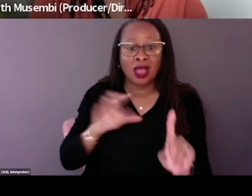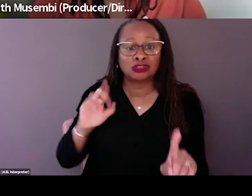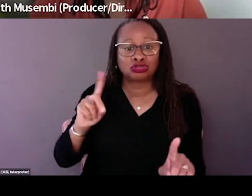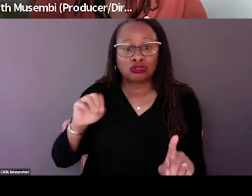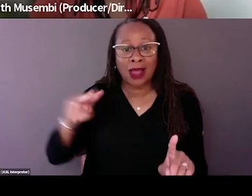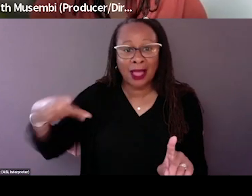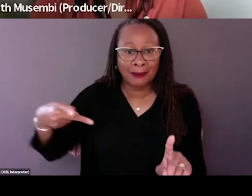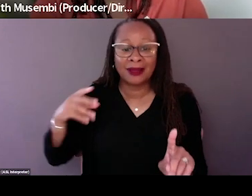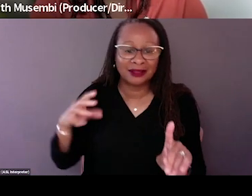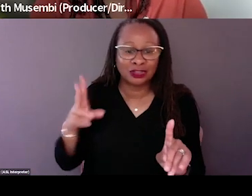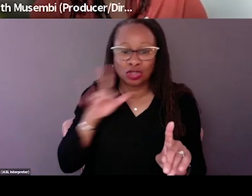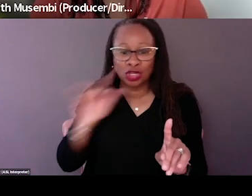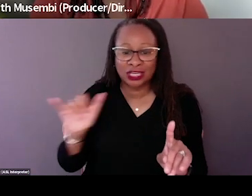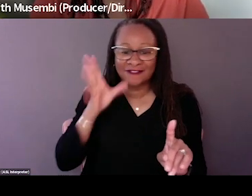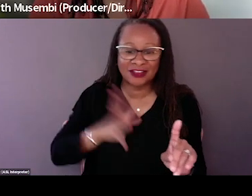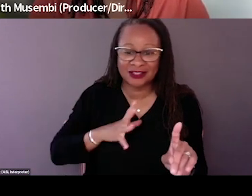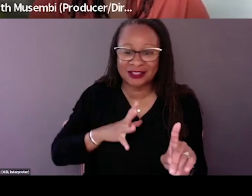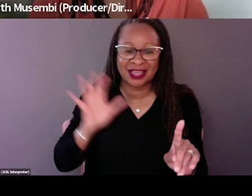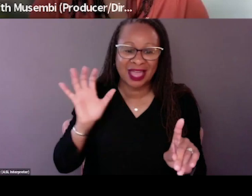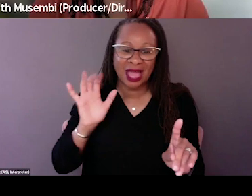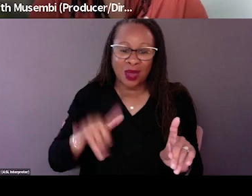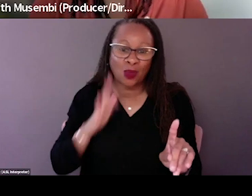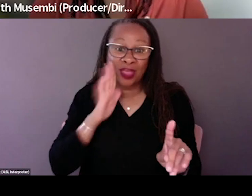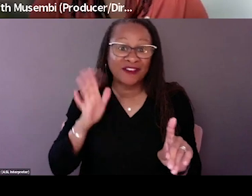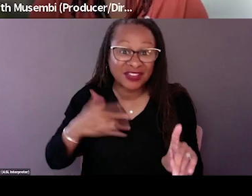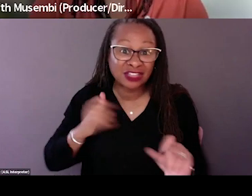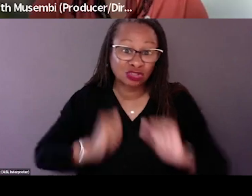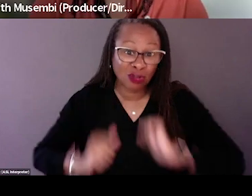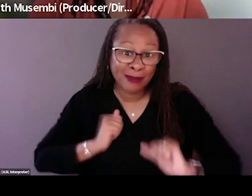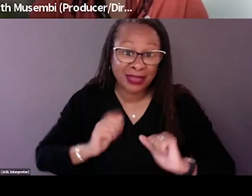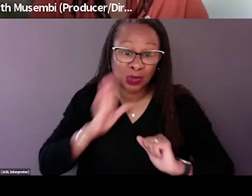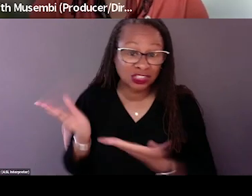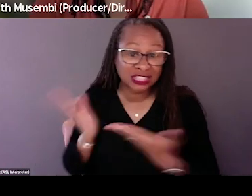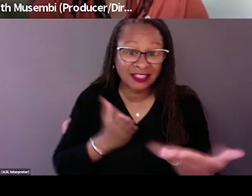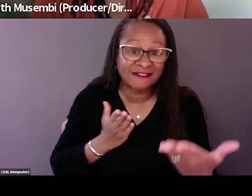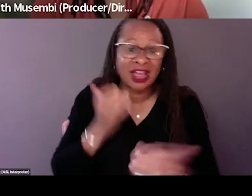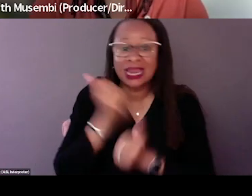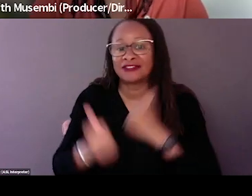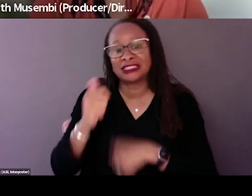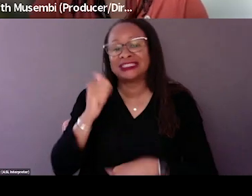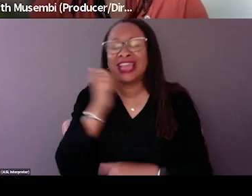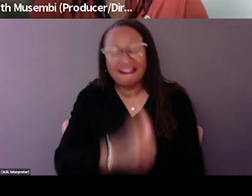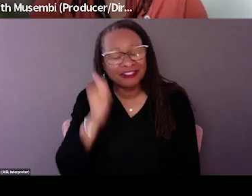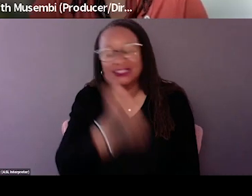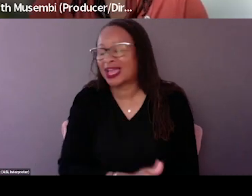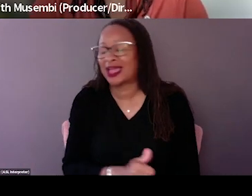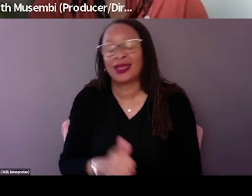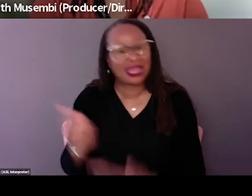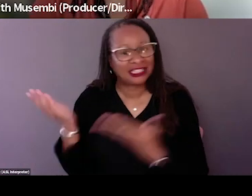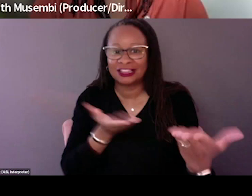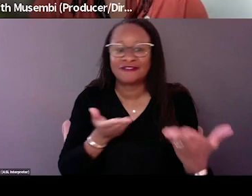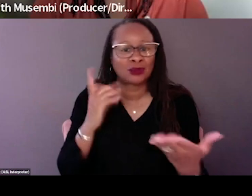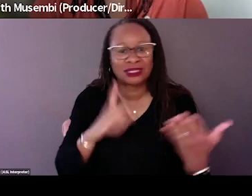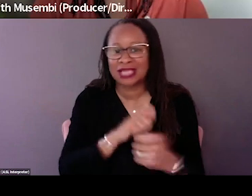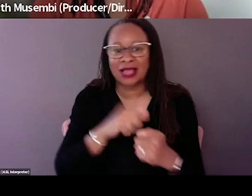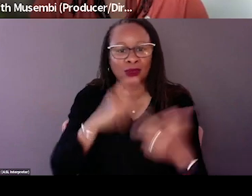side. And is this behavior, is it going to feel dramatic? Is it going to deliver? And every single day it delivered. It was just extraordinary. We